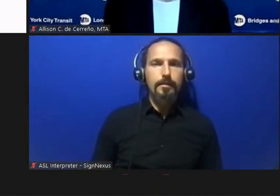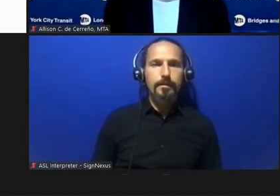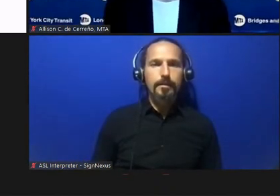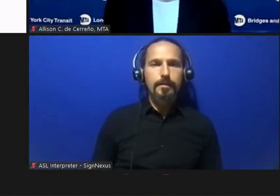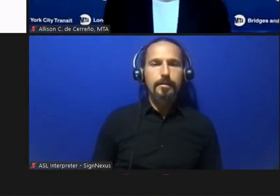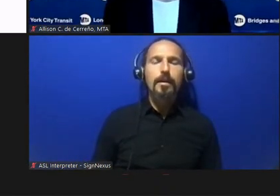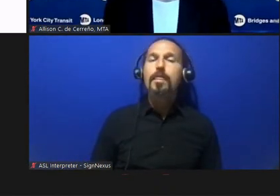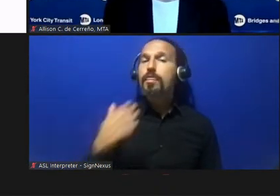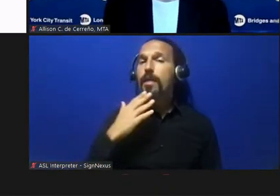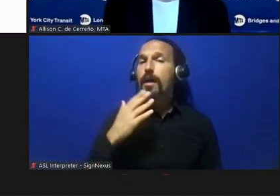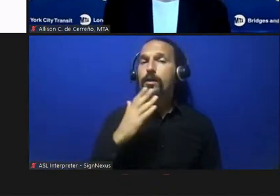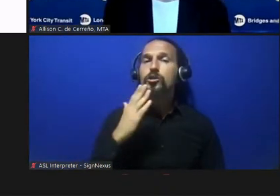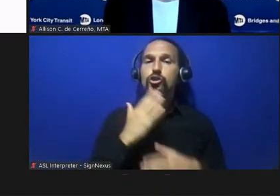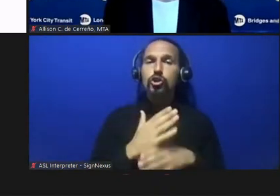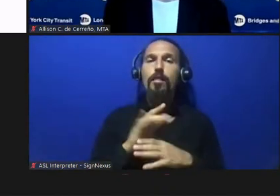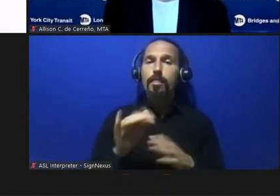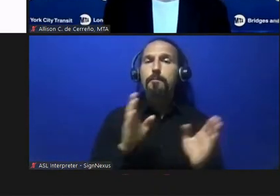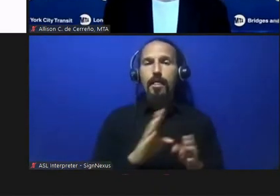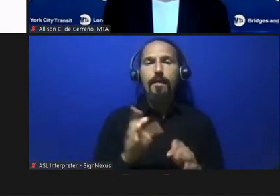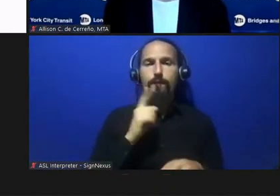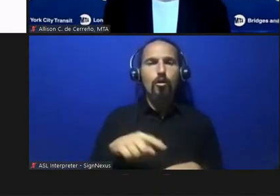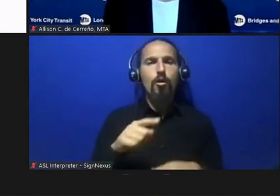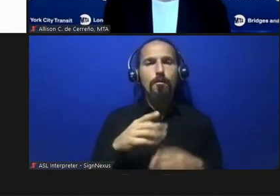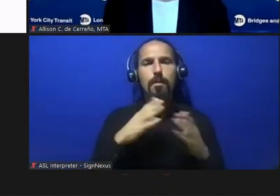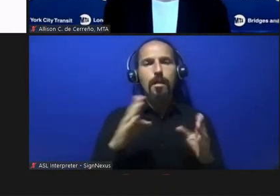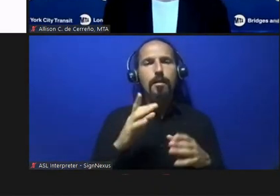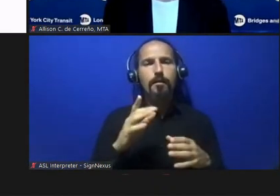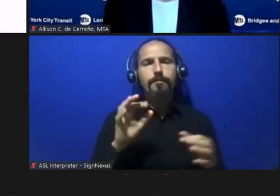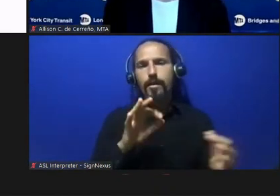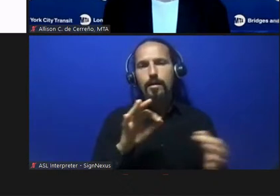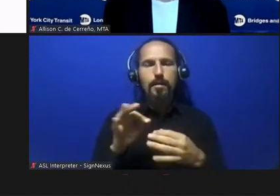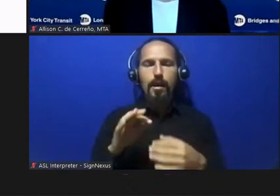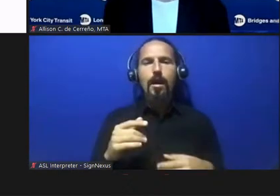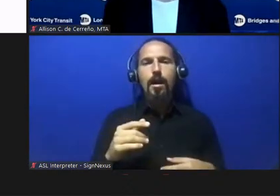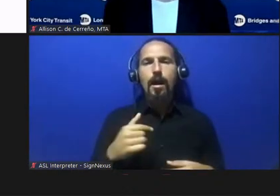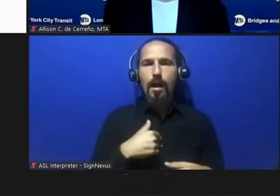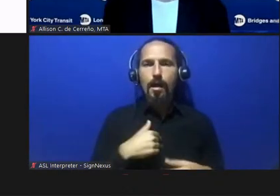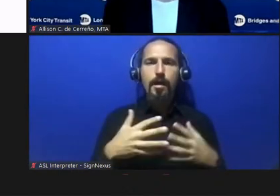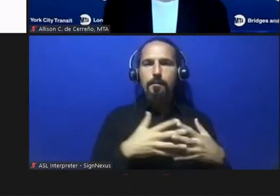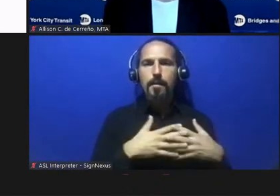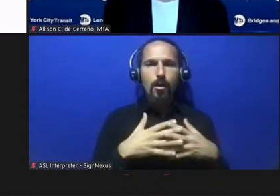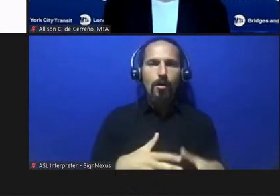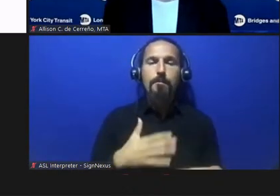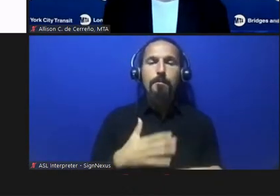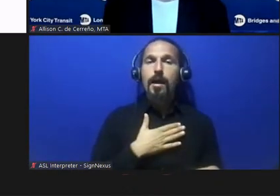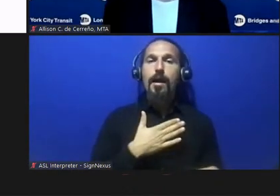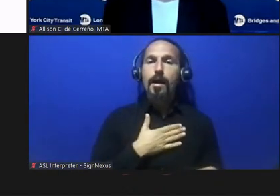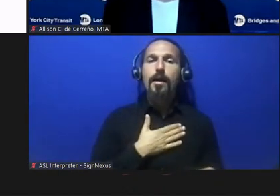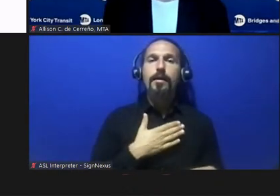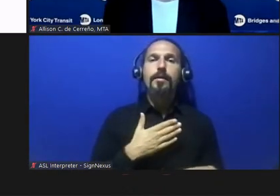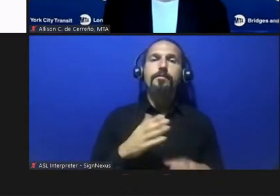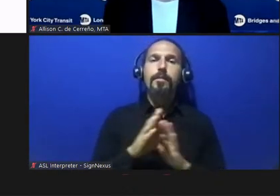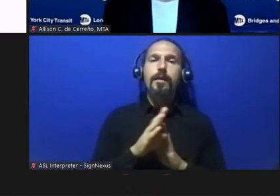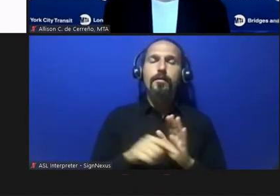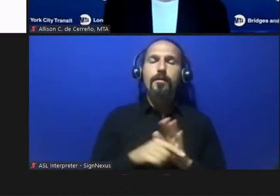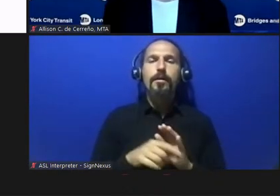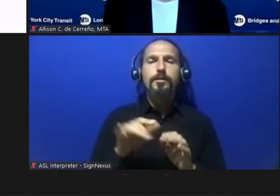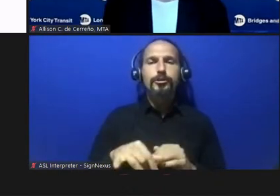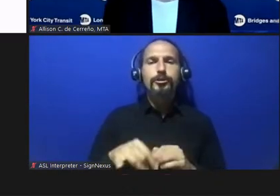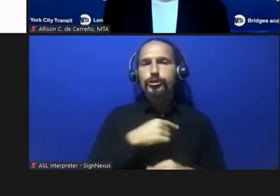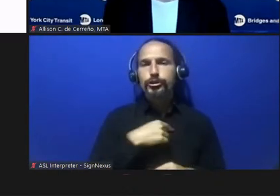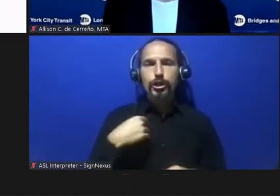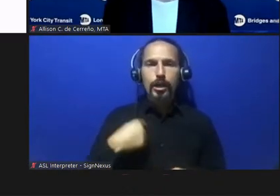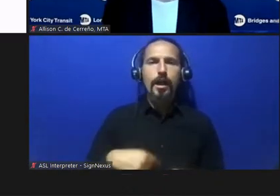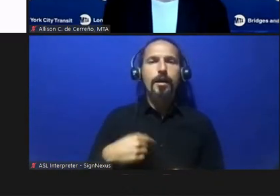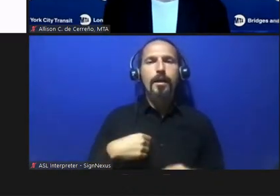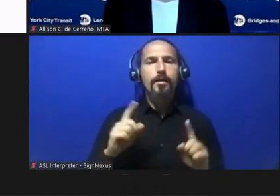thank you for sharing the plan allowing the public to provide input i'm american and my ethnicity is chinese i was an avid user of